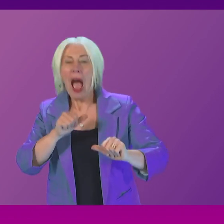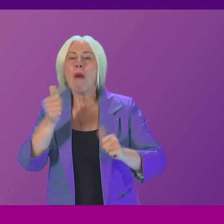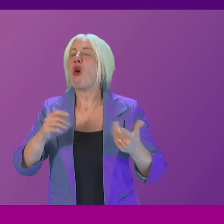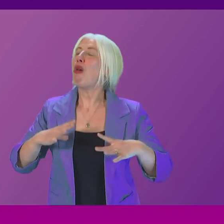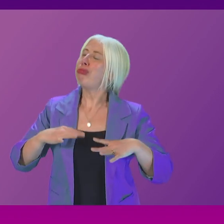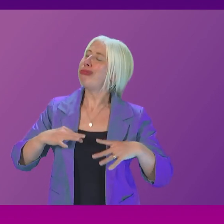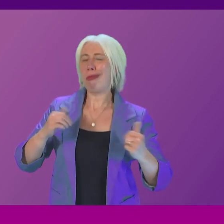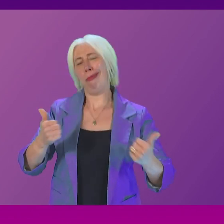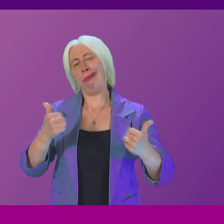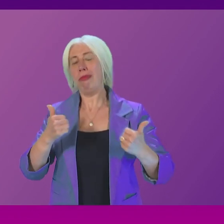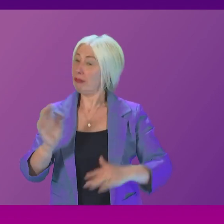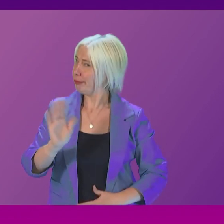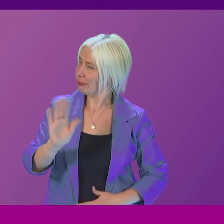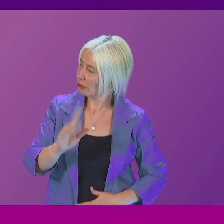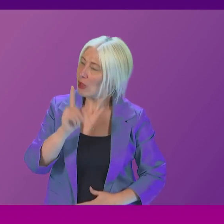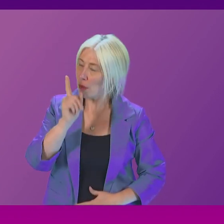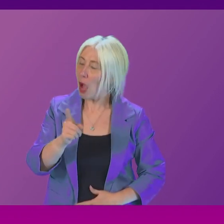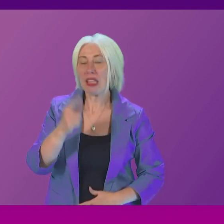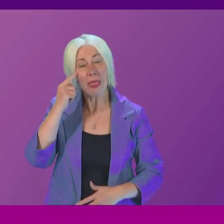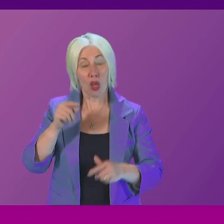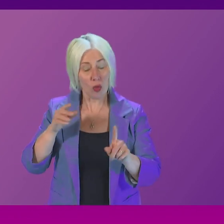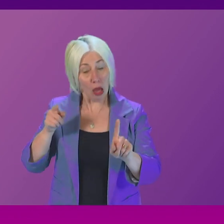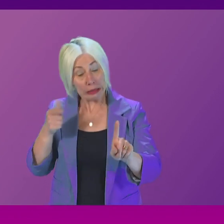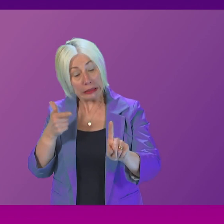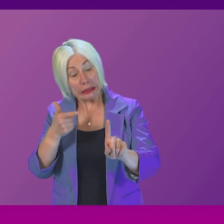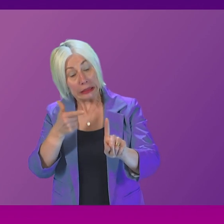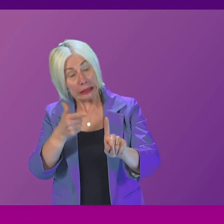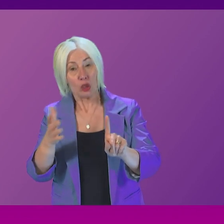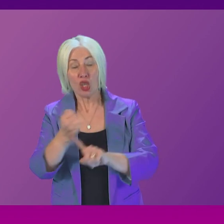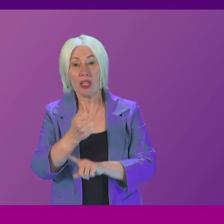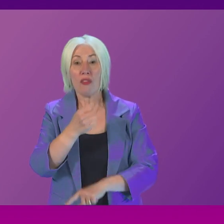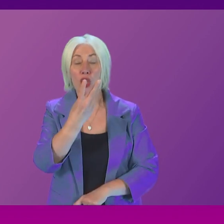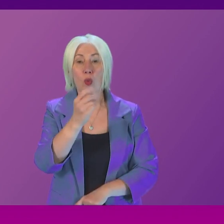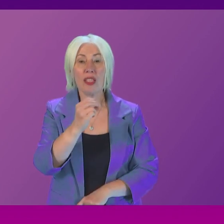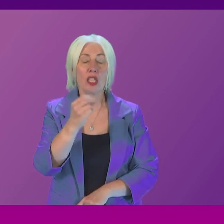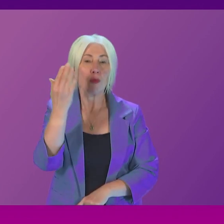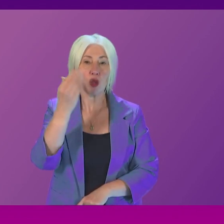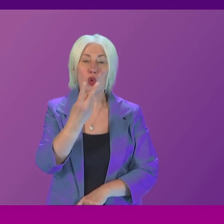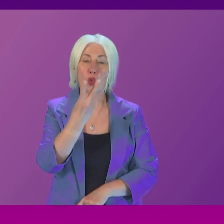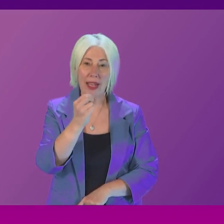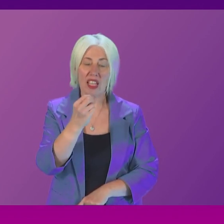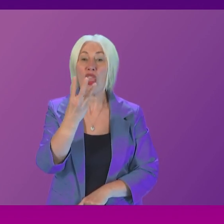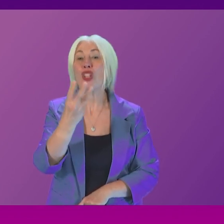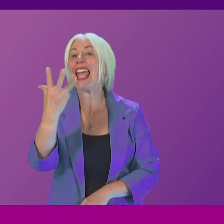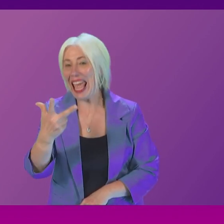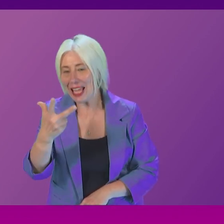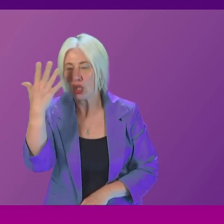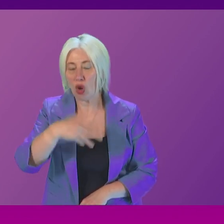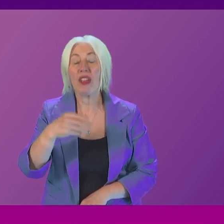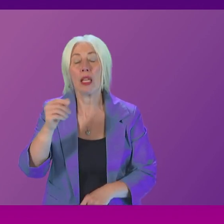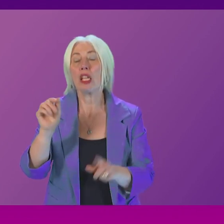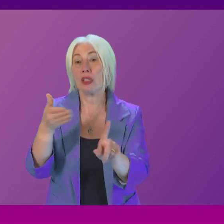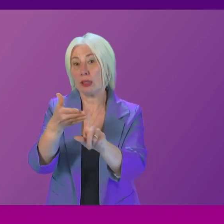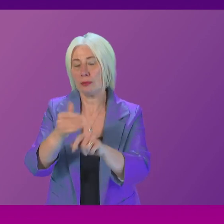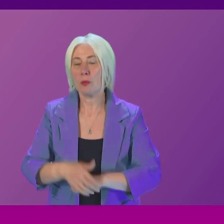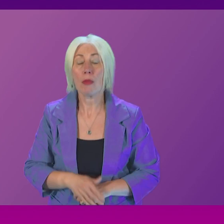about it, but I think we're on track to meet that 2038 target. While I don't in any way dispute the